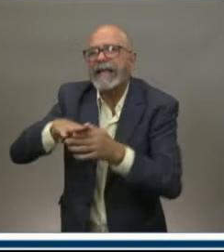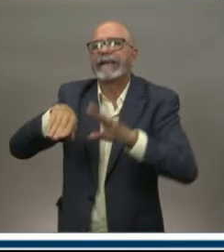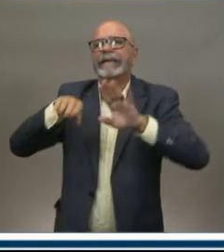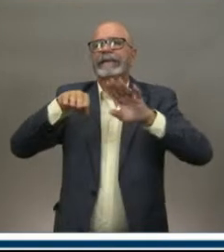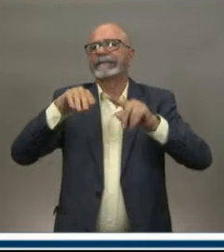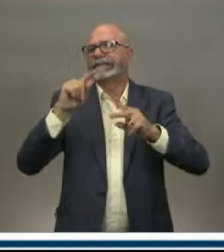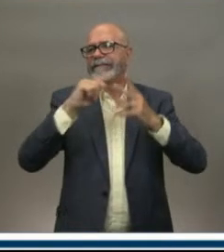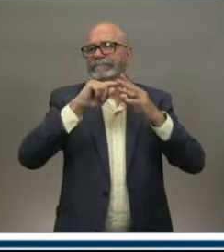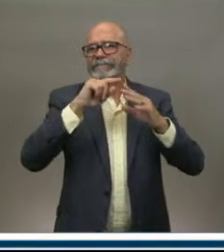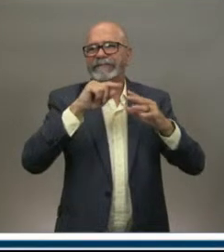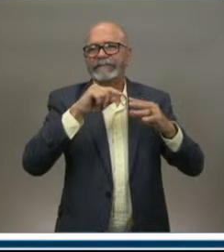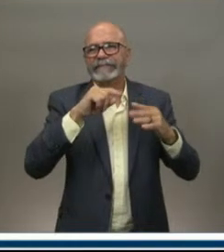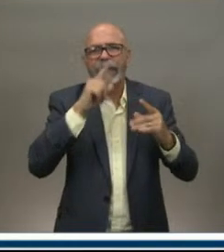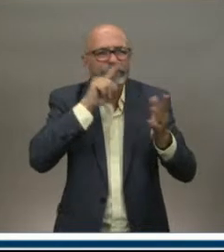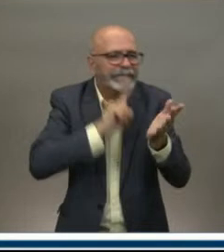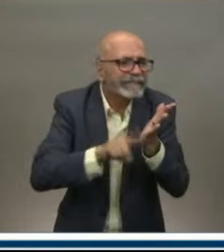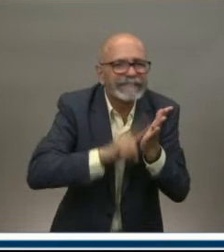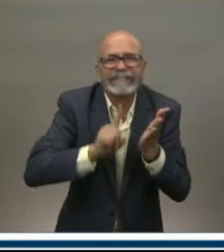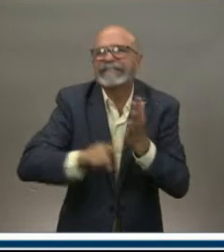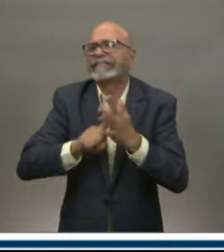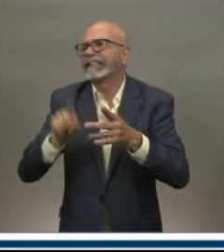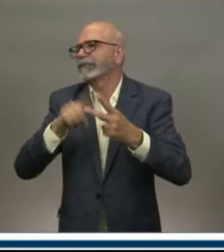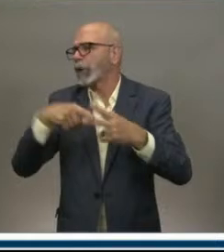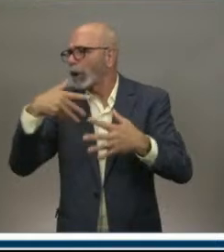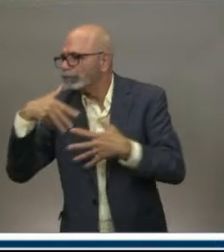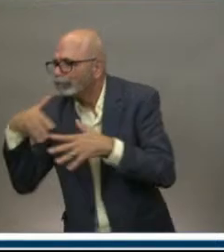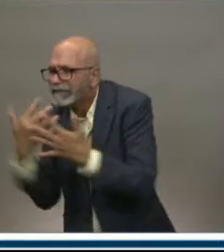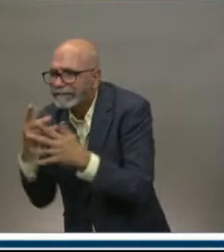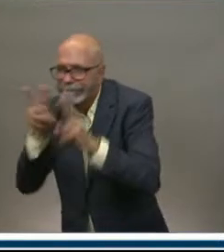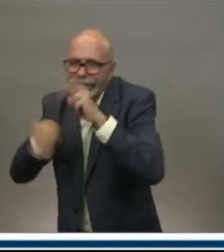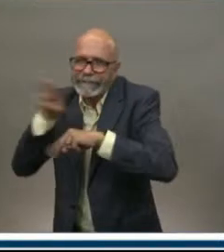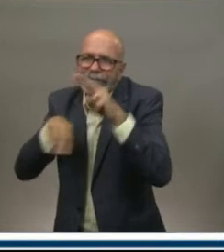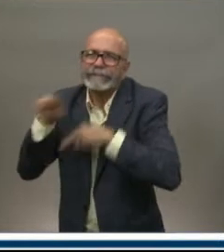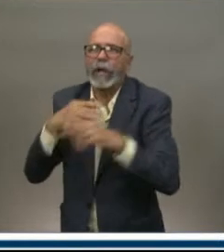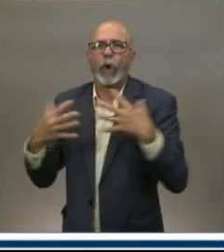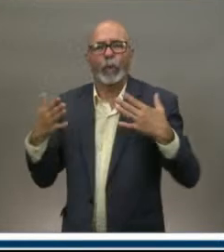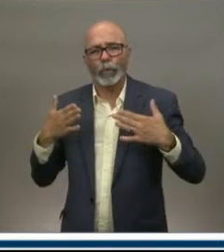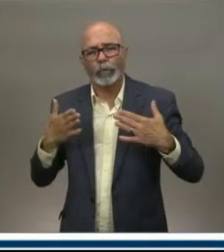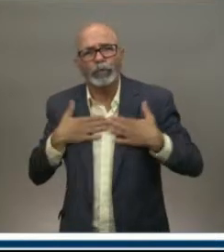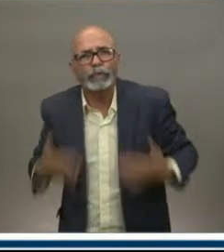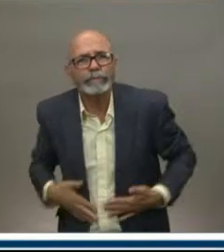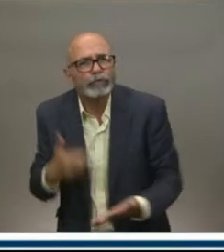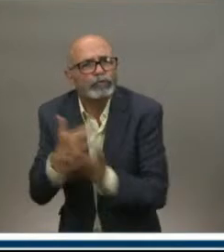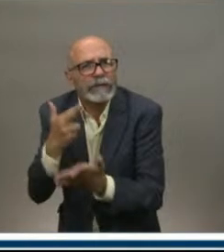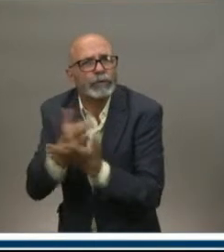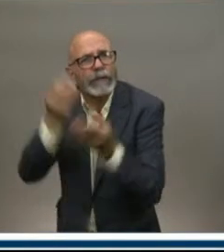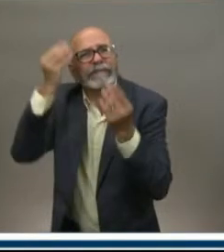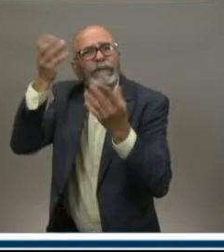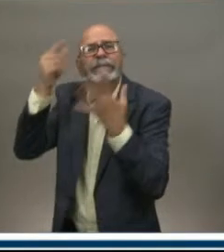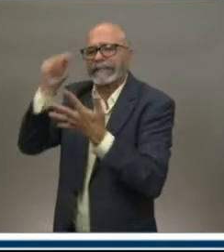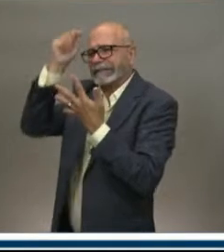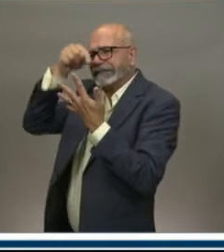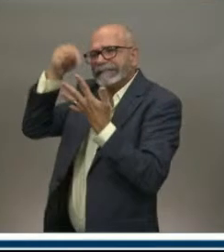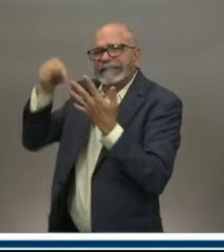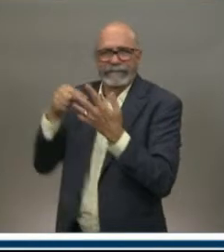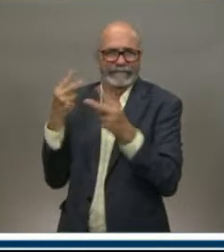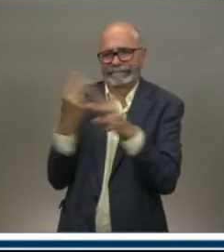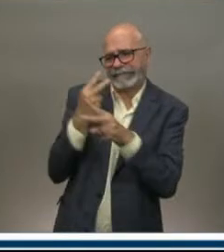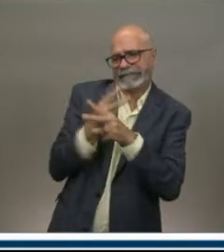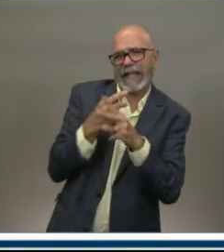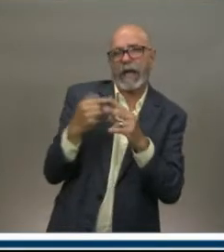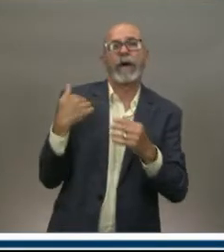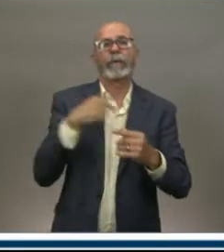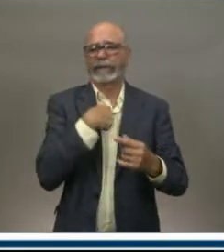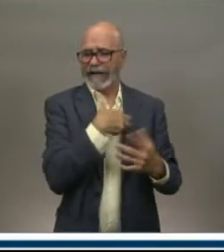plan for the sector, clarifying roles and responsibilities within the Department of Health and Wellness and the Nova Scotia Health